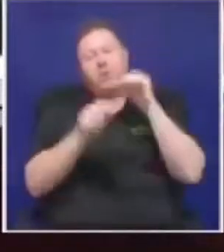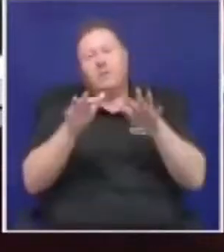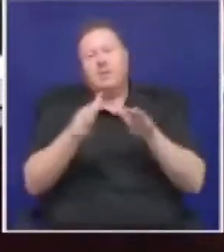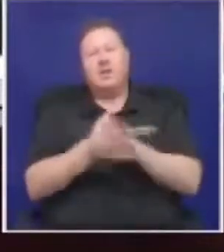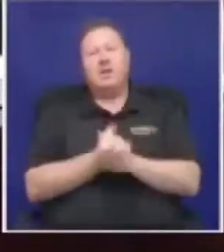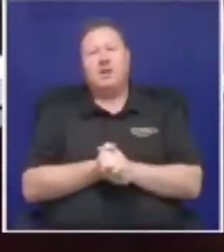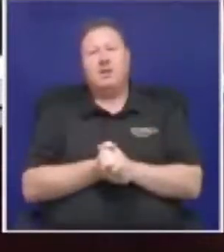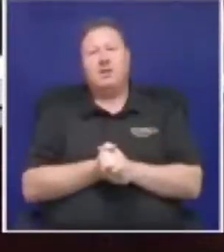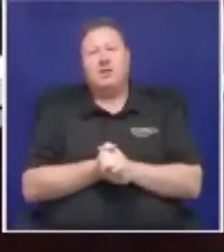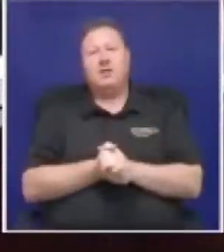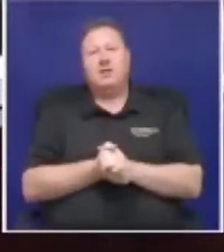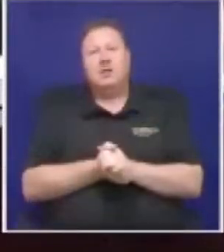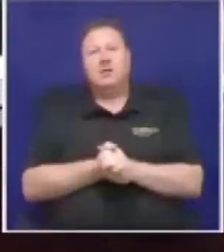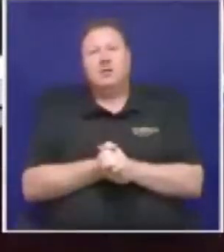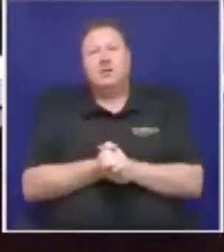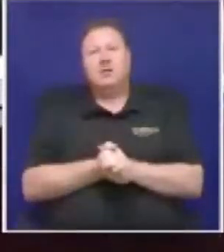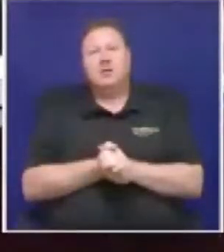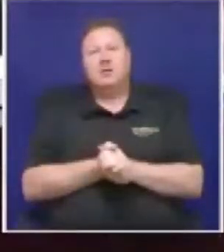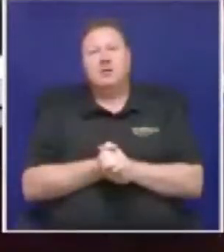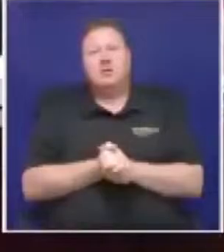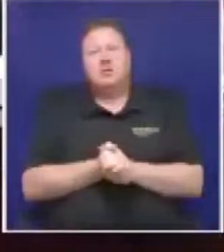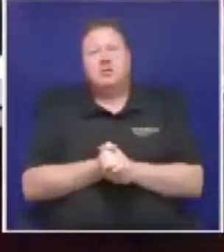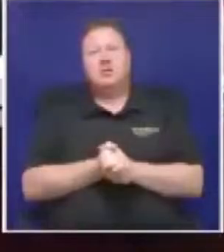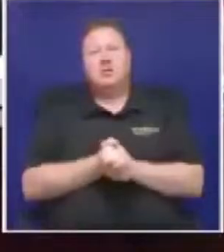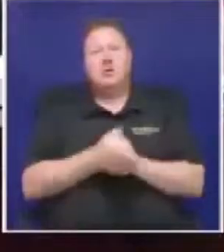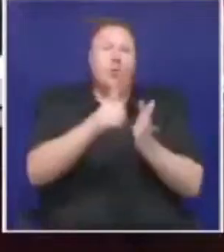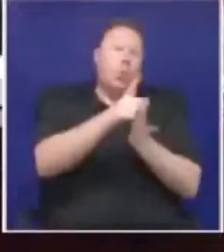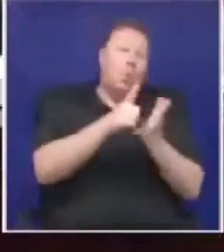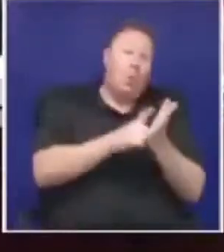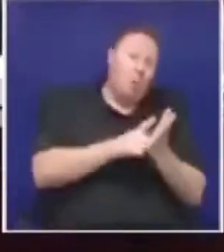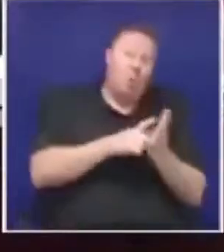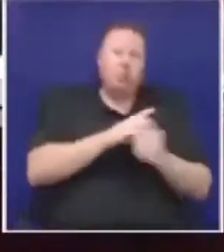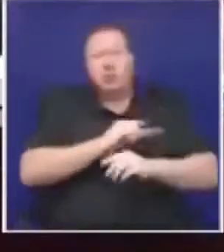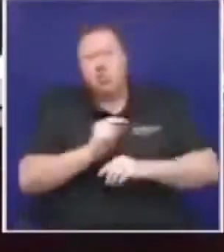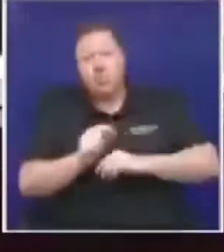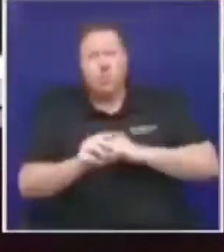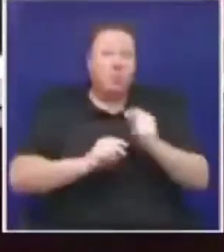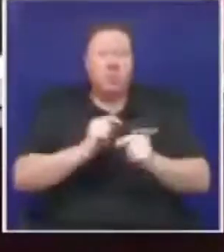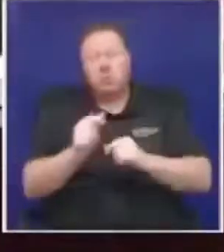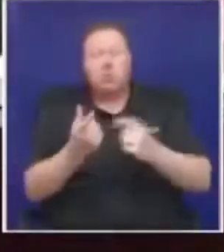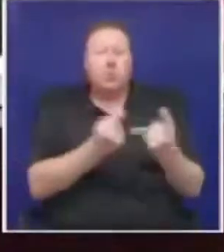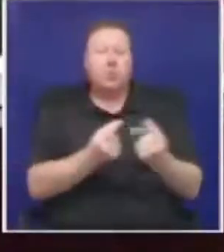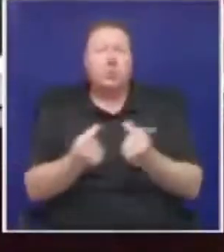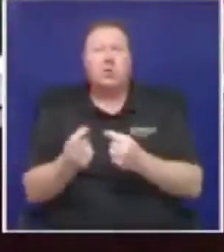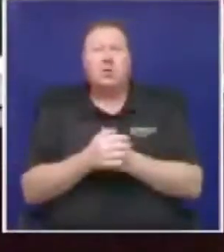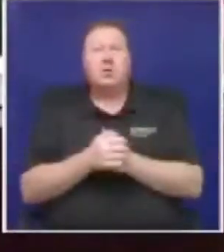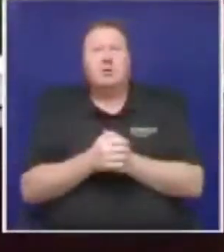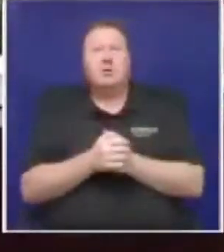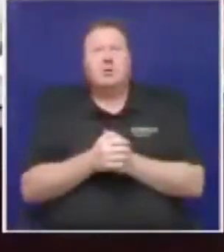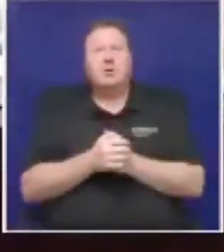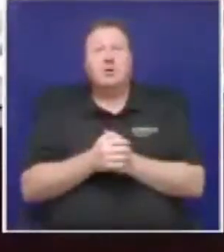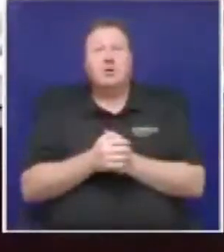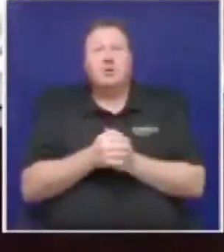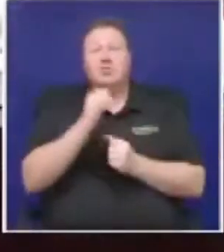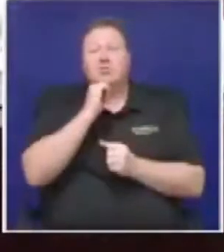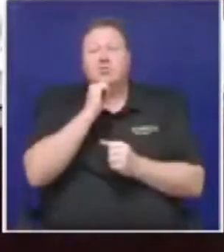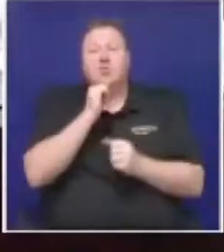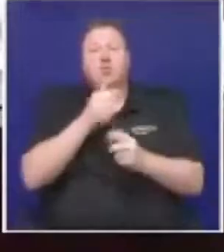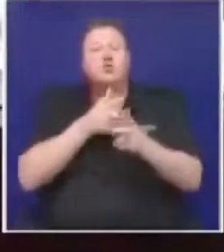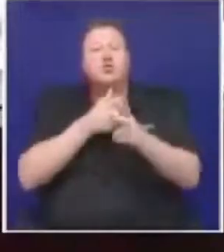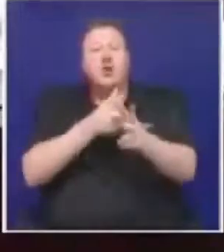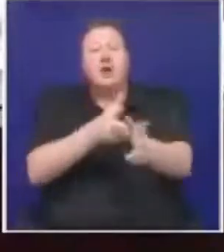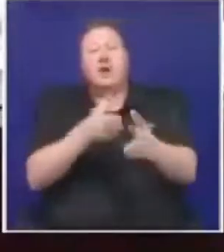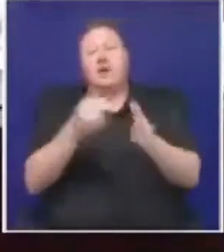of coming with laws all the time and not tracking